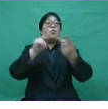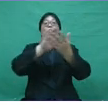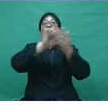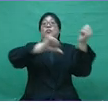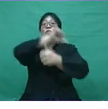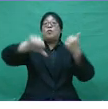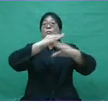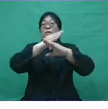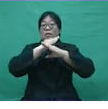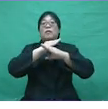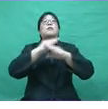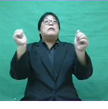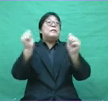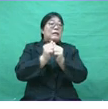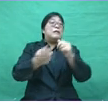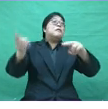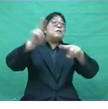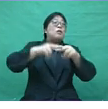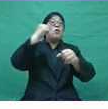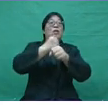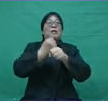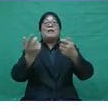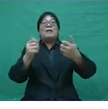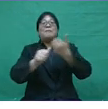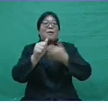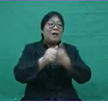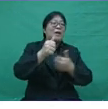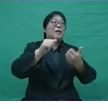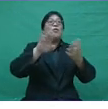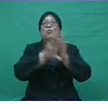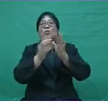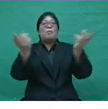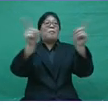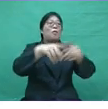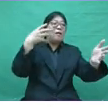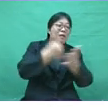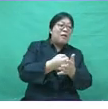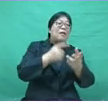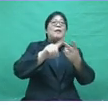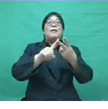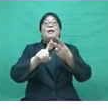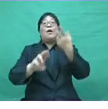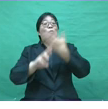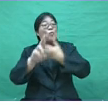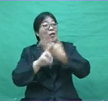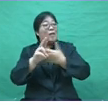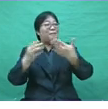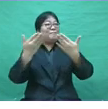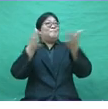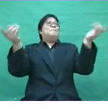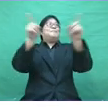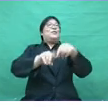the increased risk of occupational hazards such as accidents or risk of being exposed to